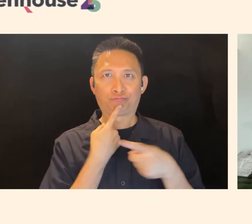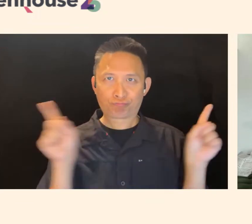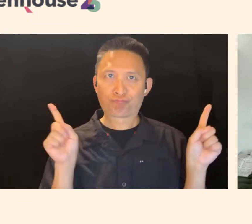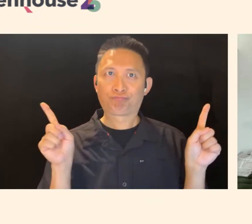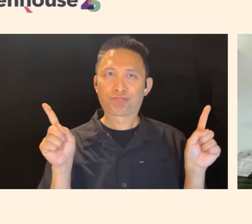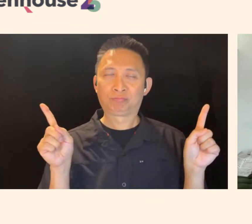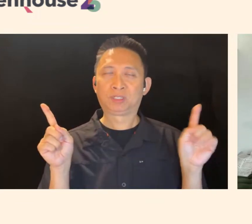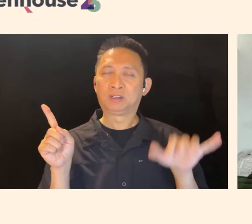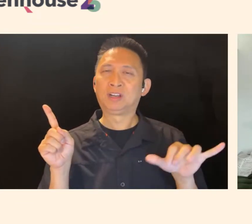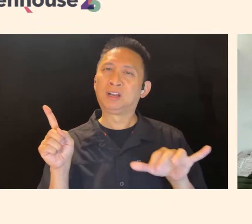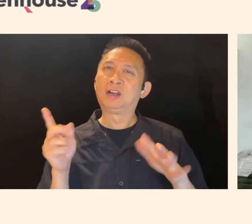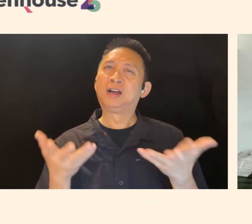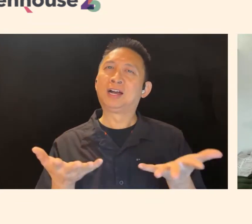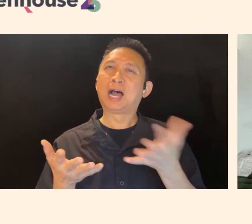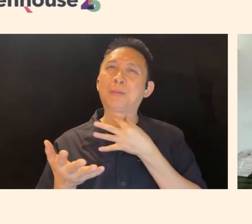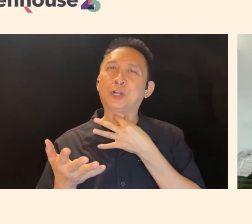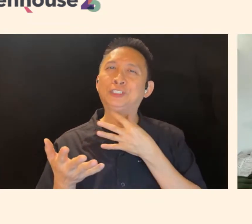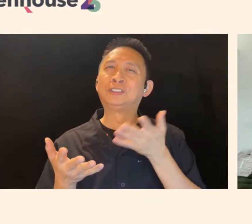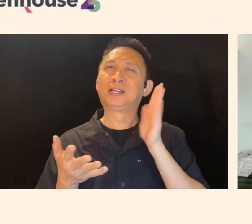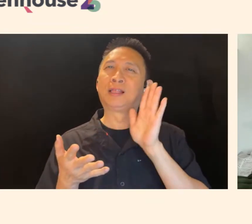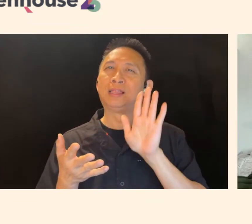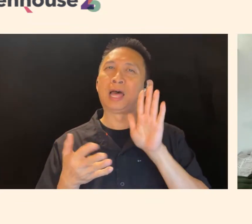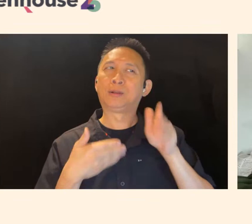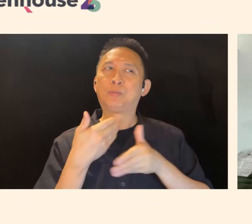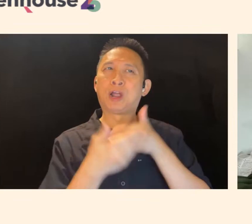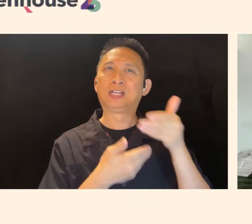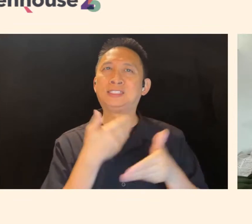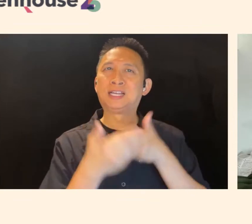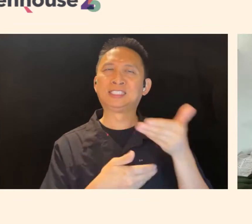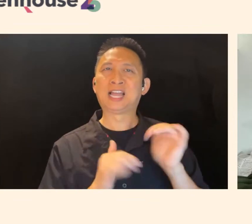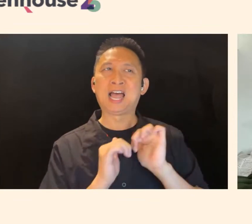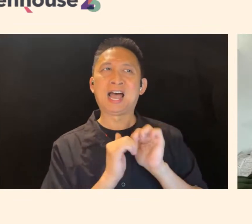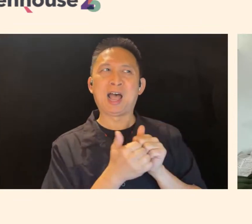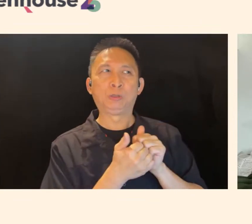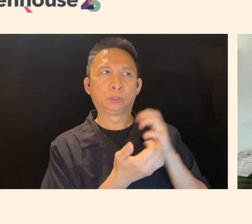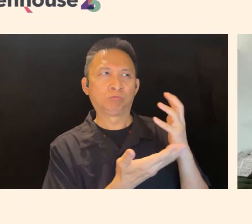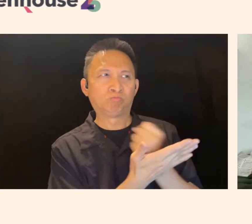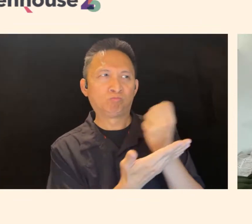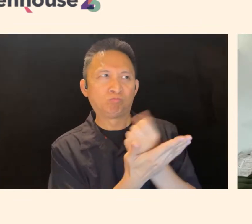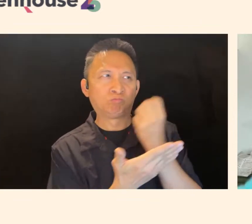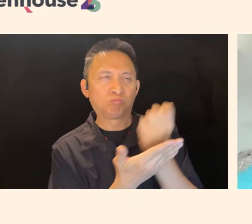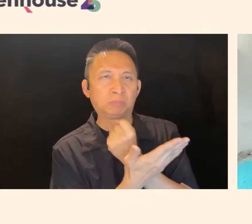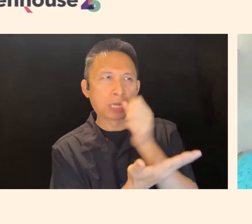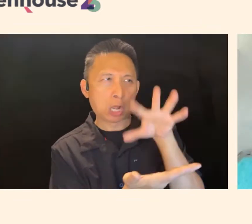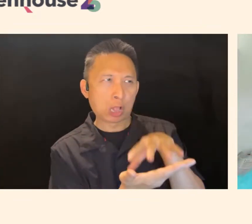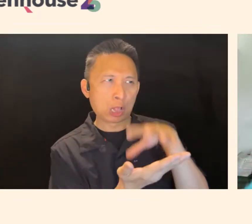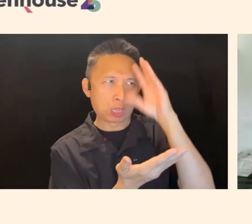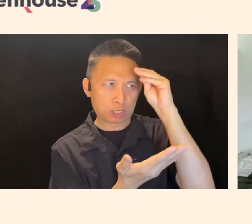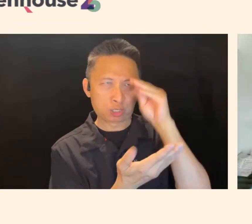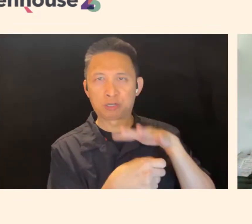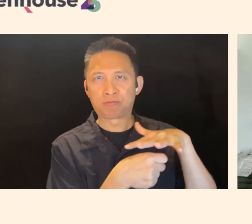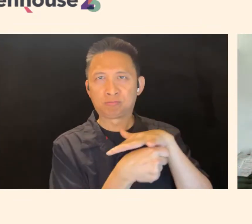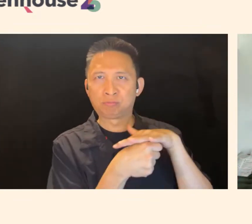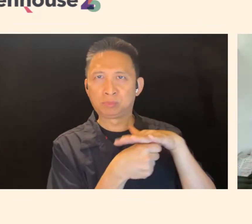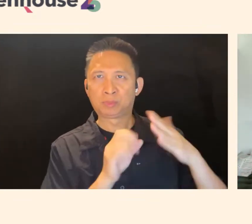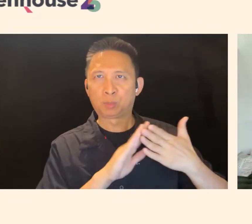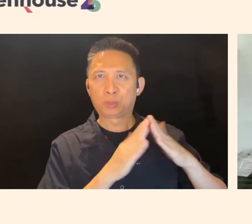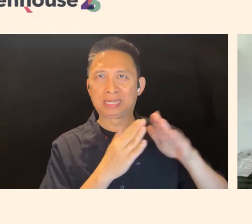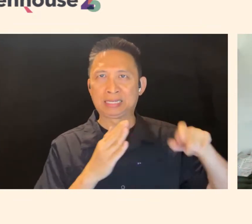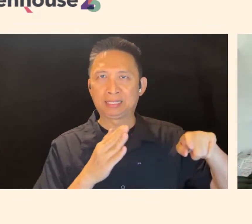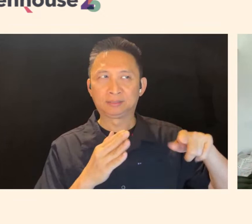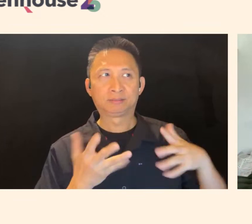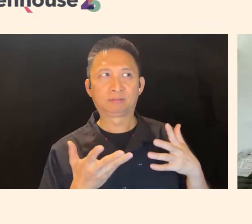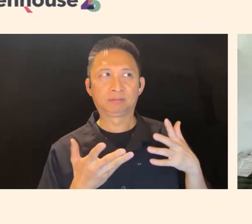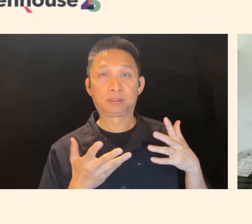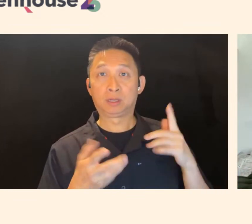you walk us through whatever process you might have used to learn the community's needs? Is the process internal once people have